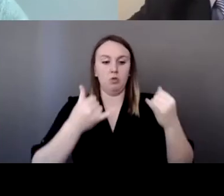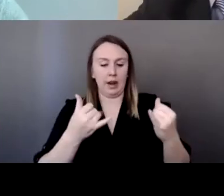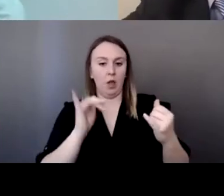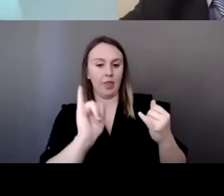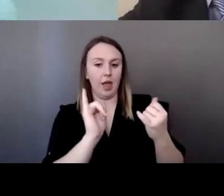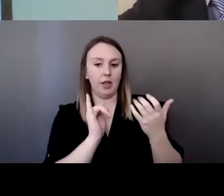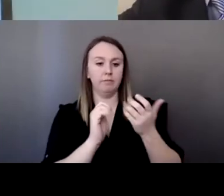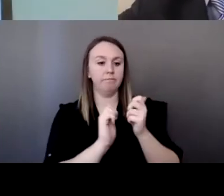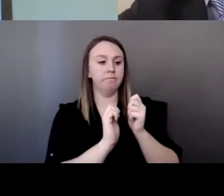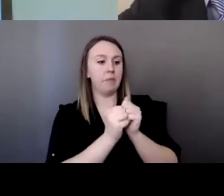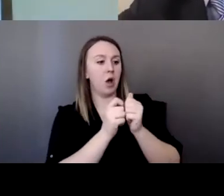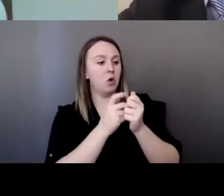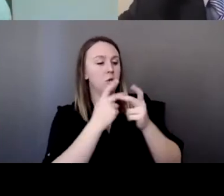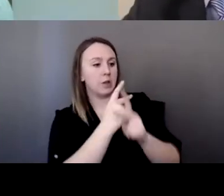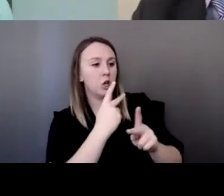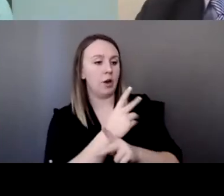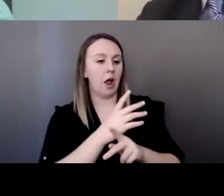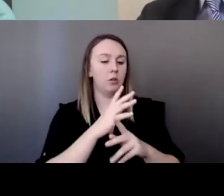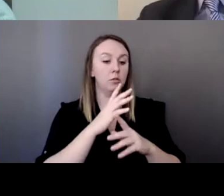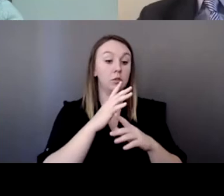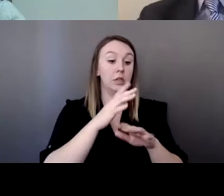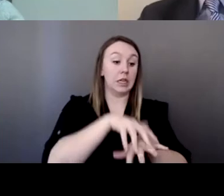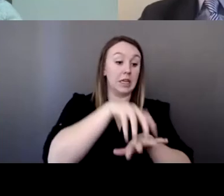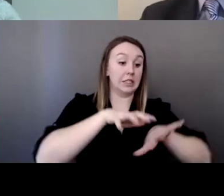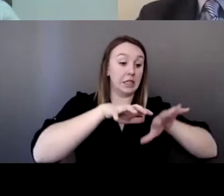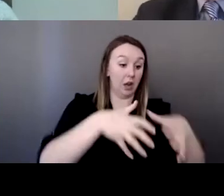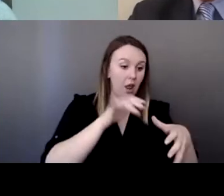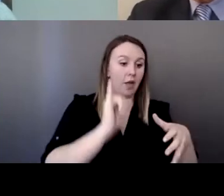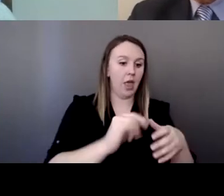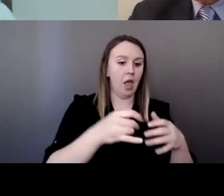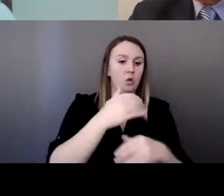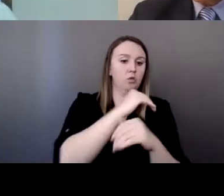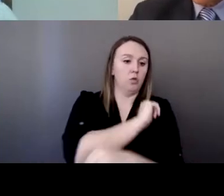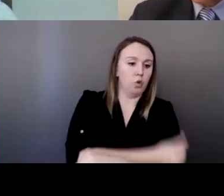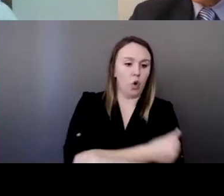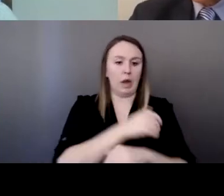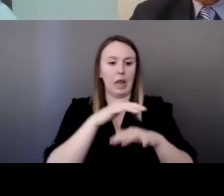and jurisdictions in Indian country? Well,